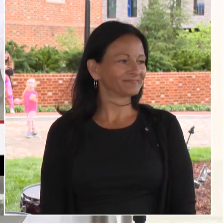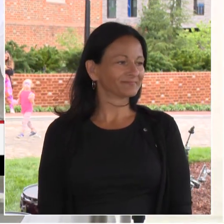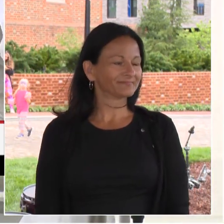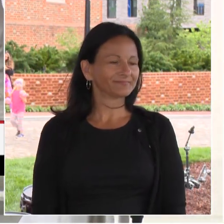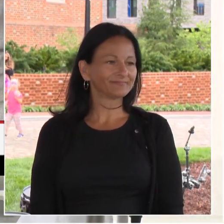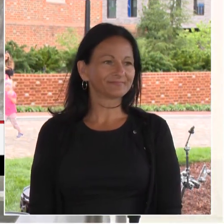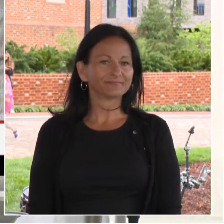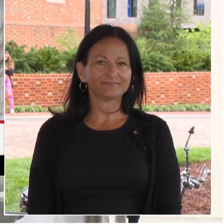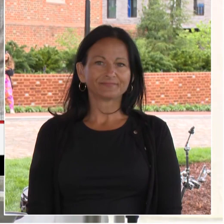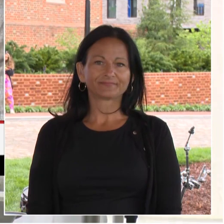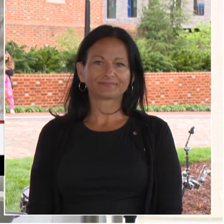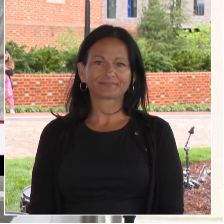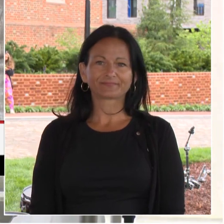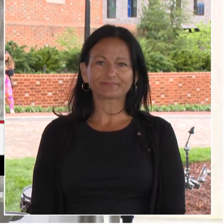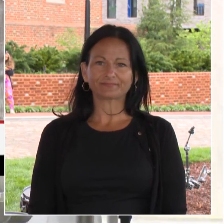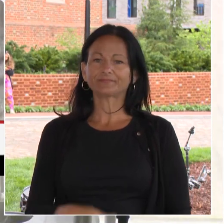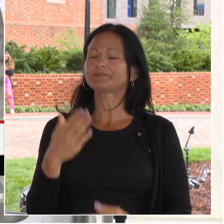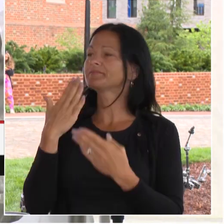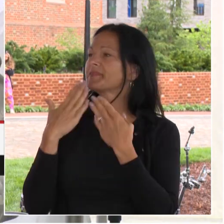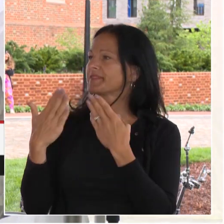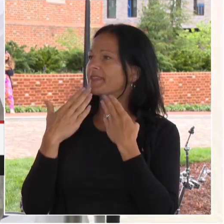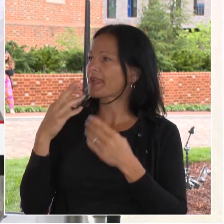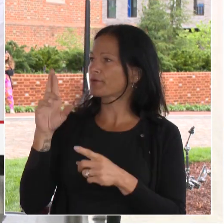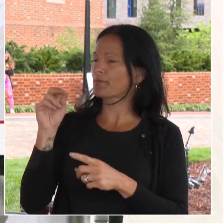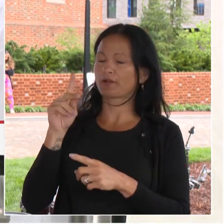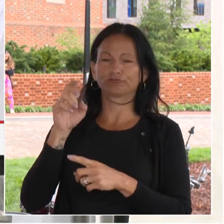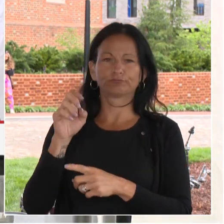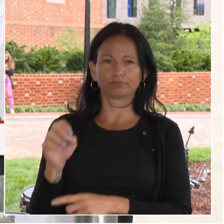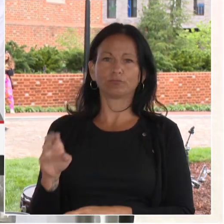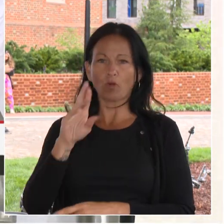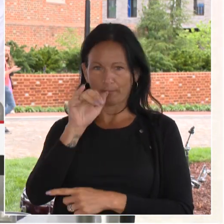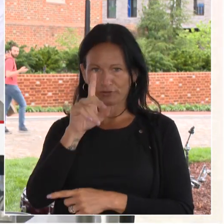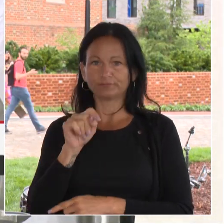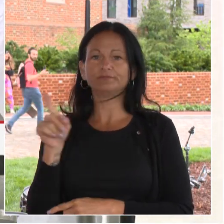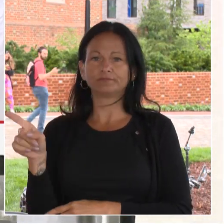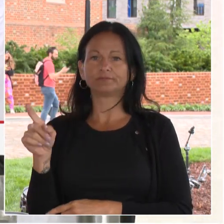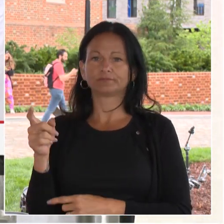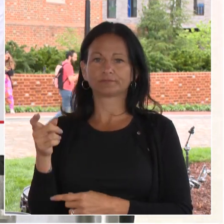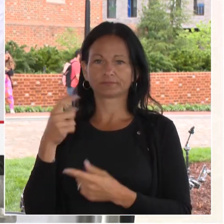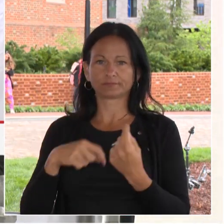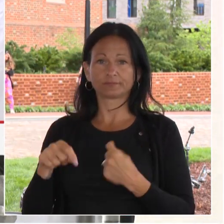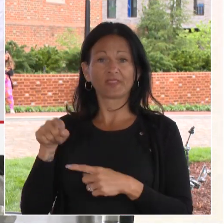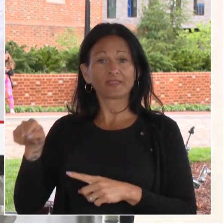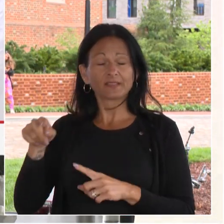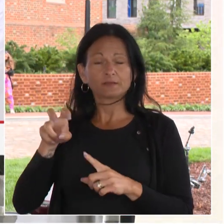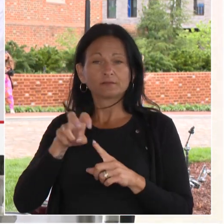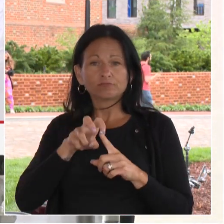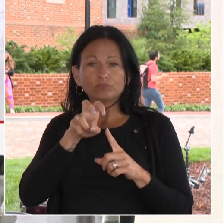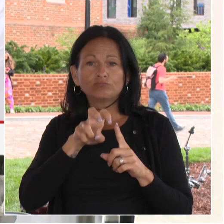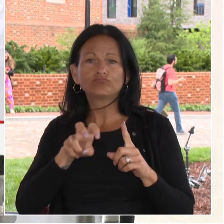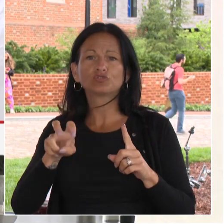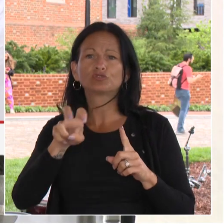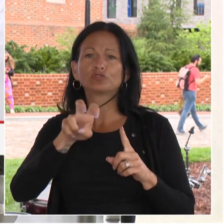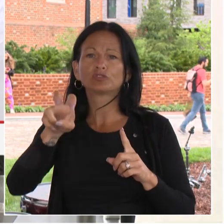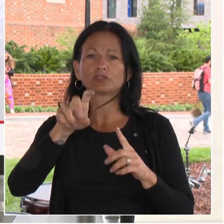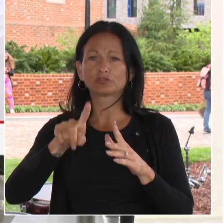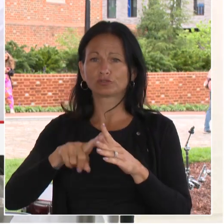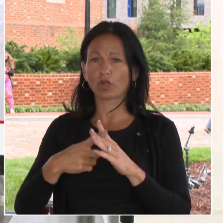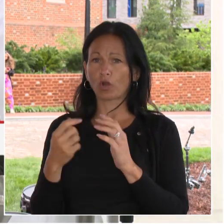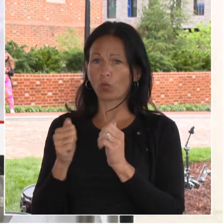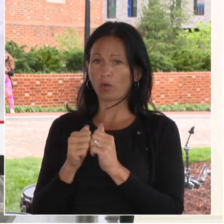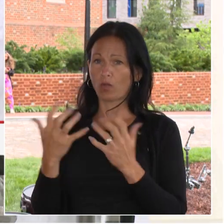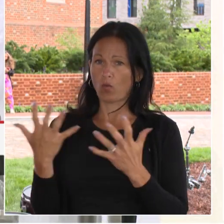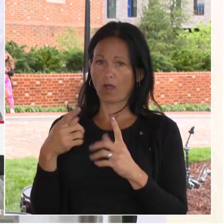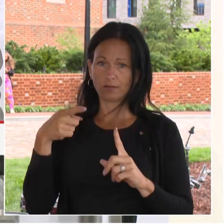Thank you, Rob. So this journey started a long, long time ago with a gentleman named Ralph Futero, who was kind